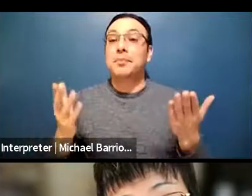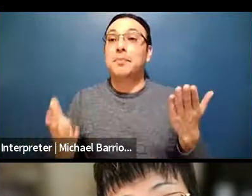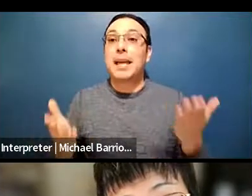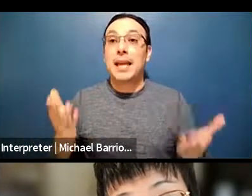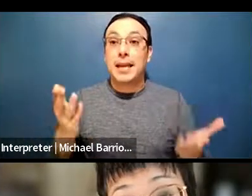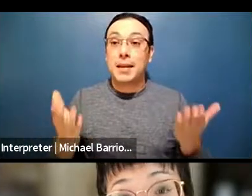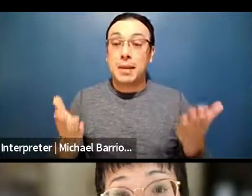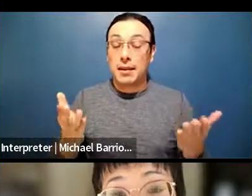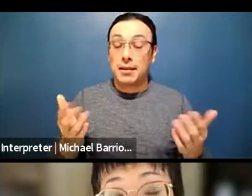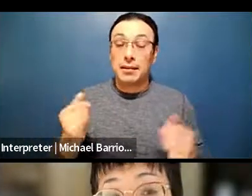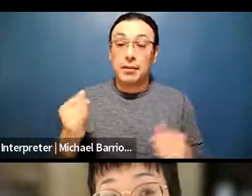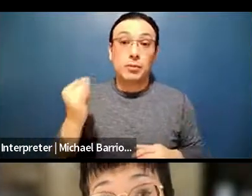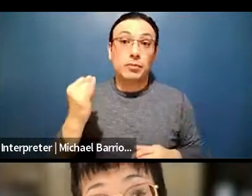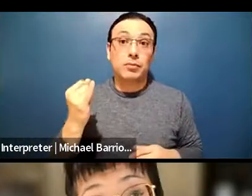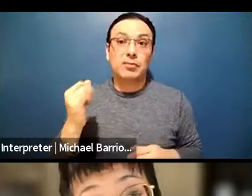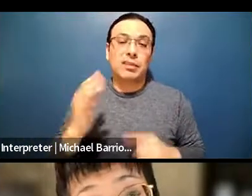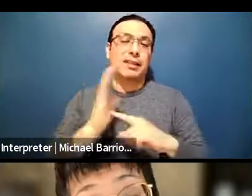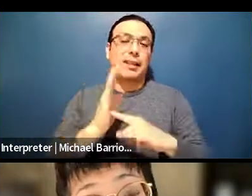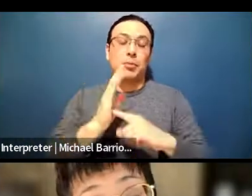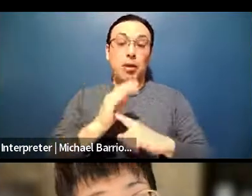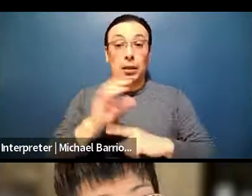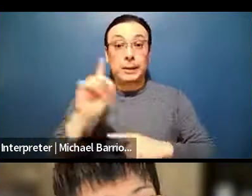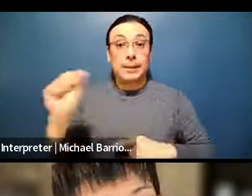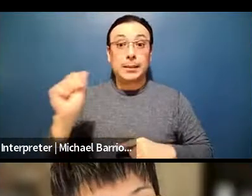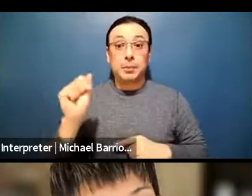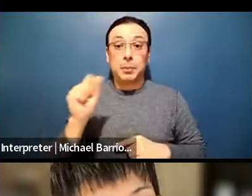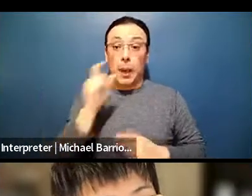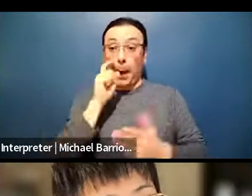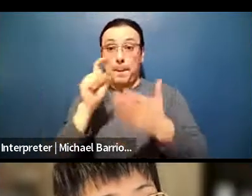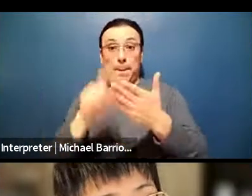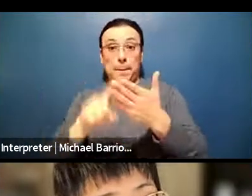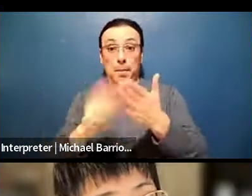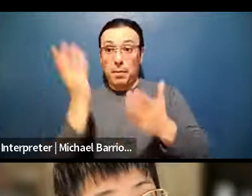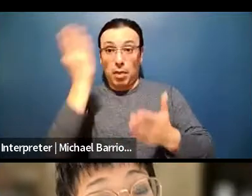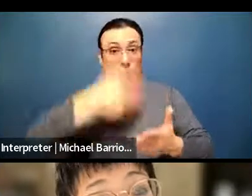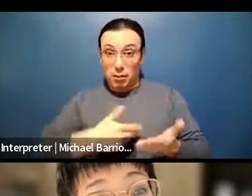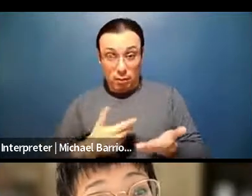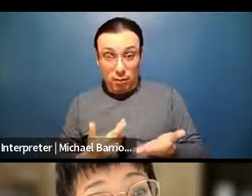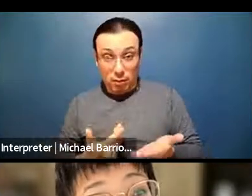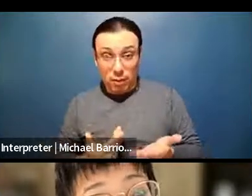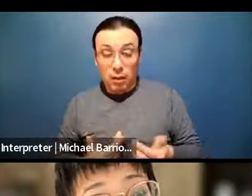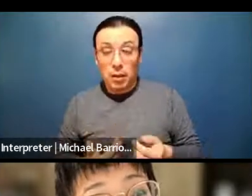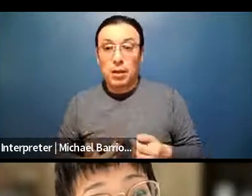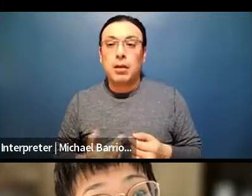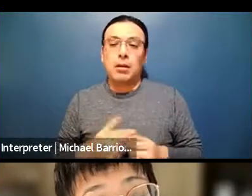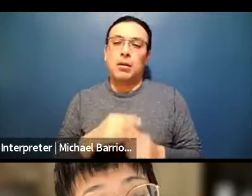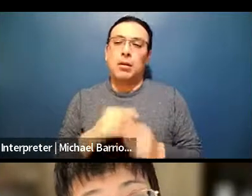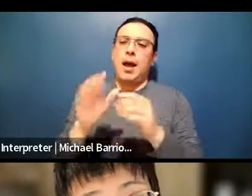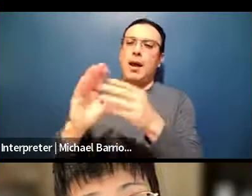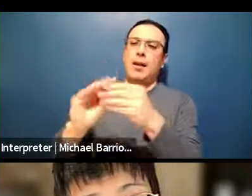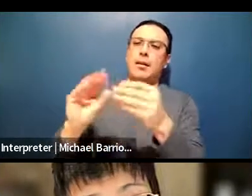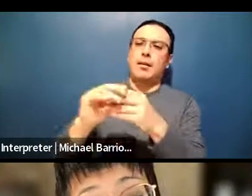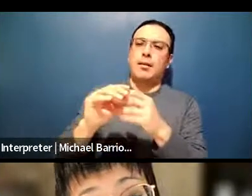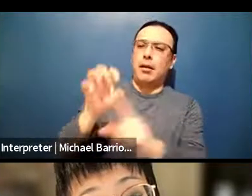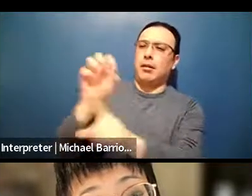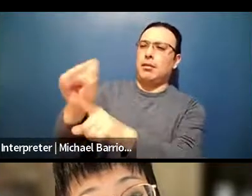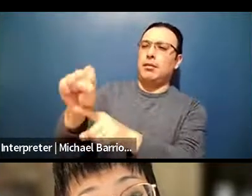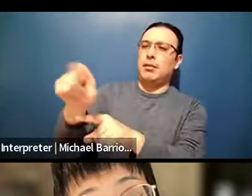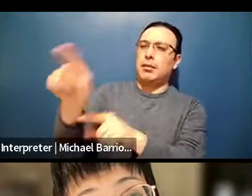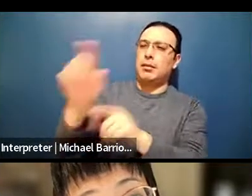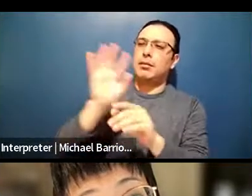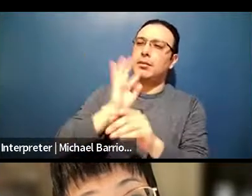not visible, for example, or obvious. But I also feel like there's this piece that is just